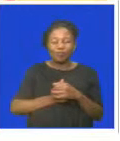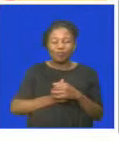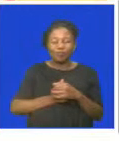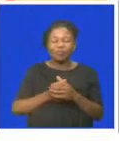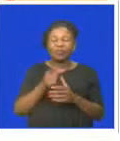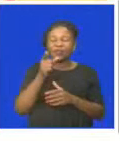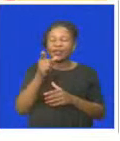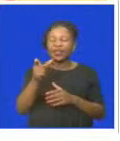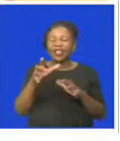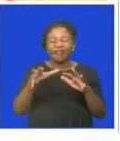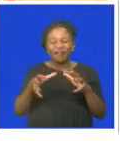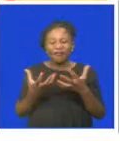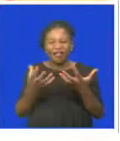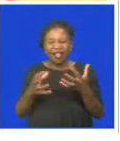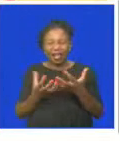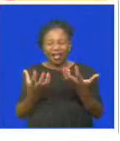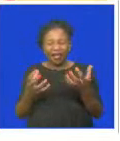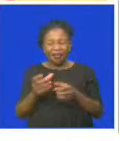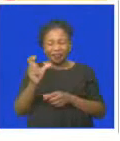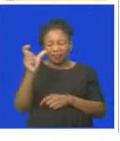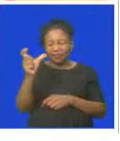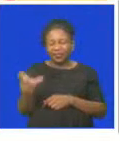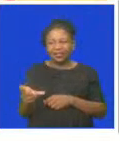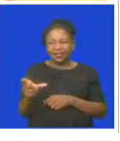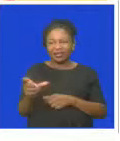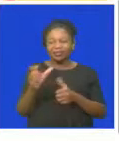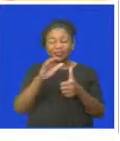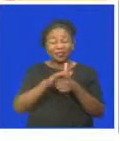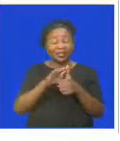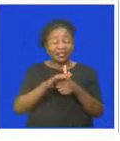are also important in our lives.